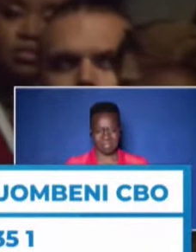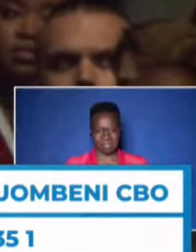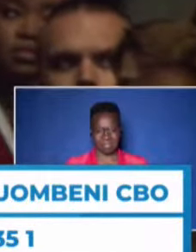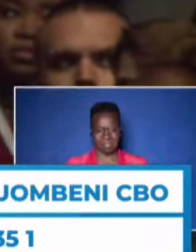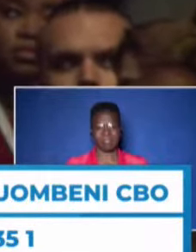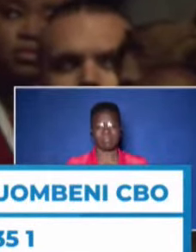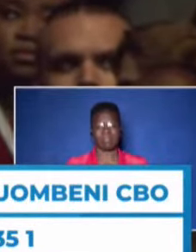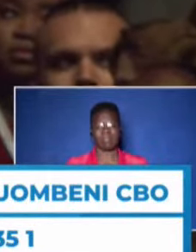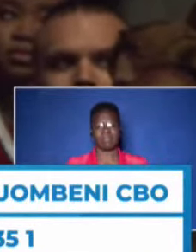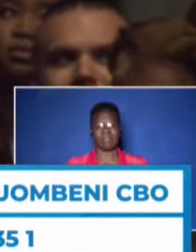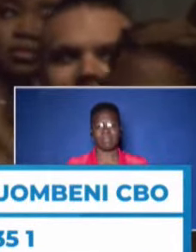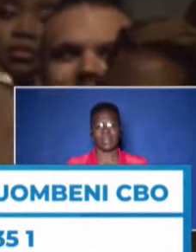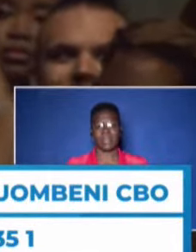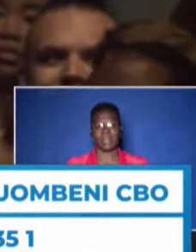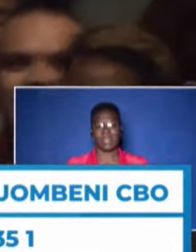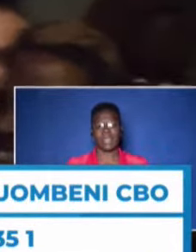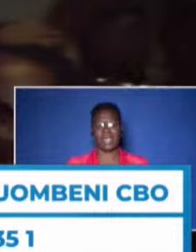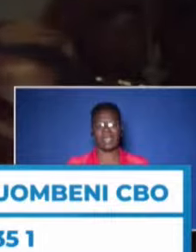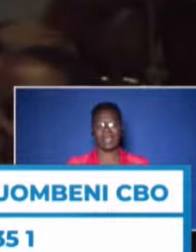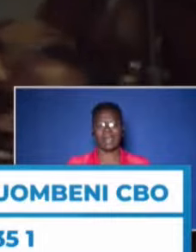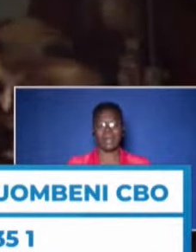is in trouble help